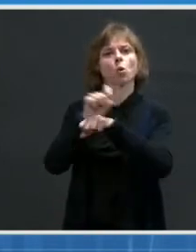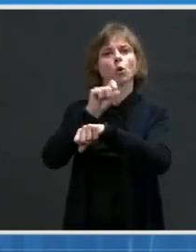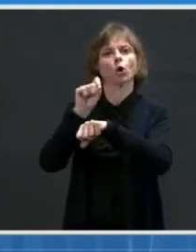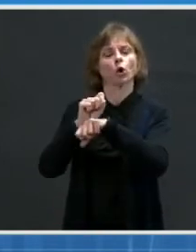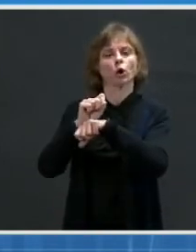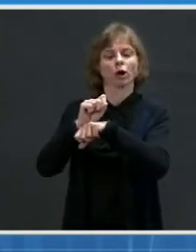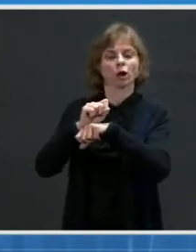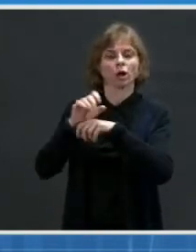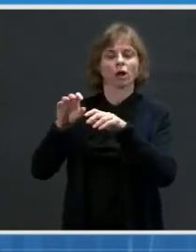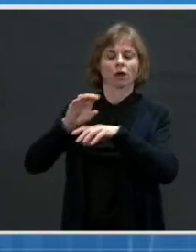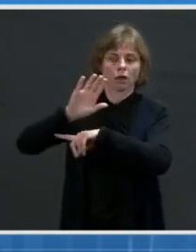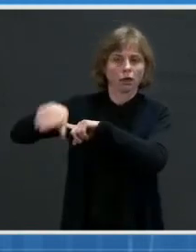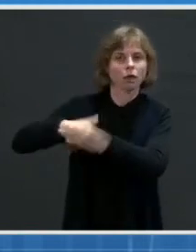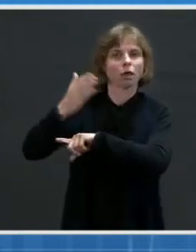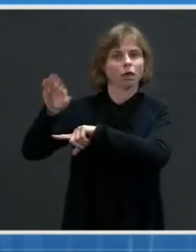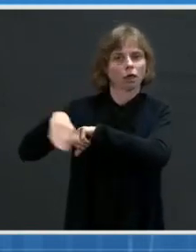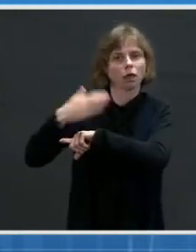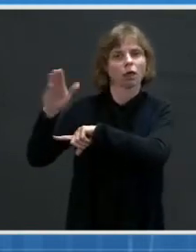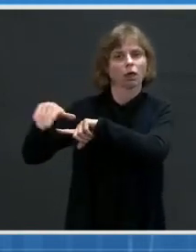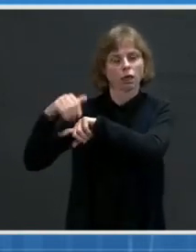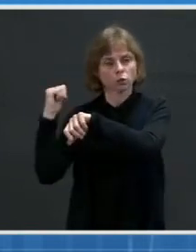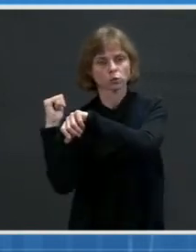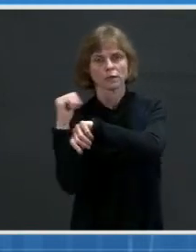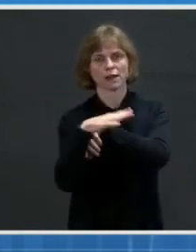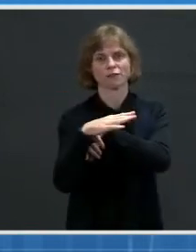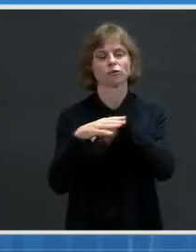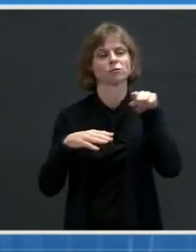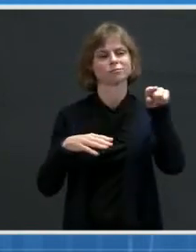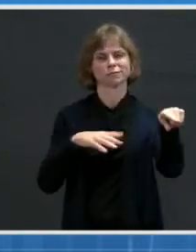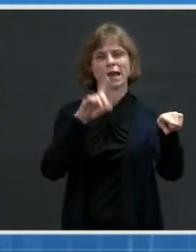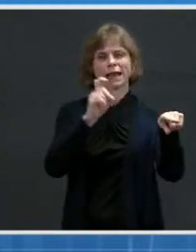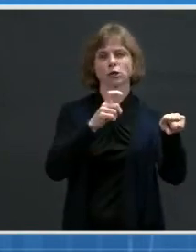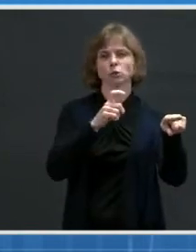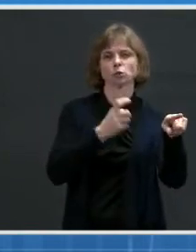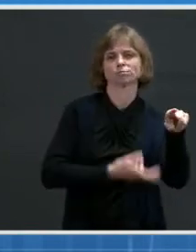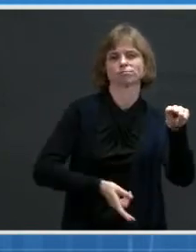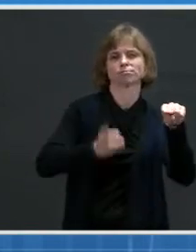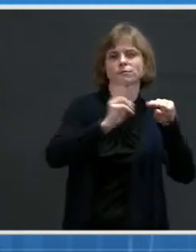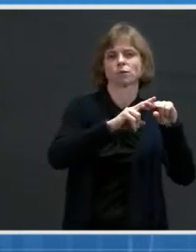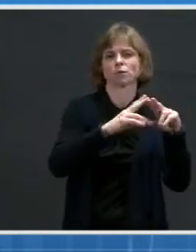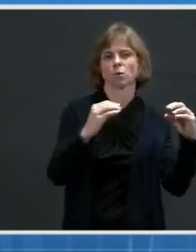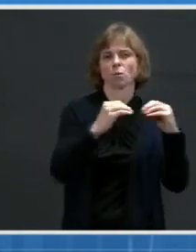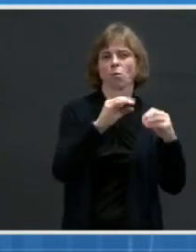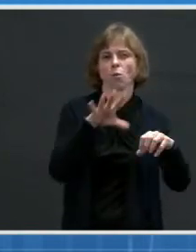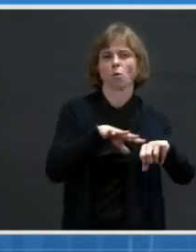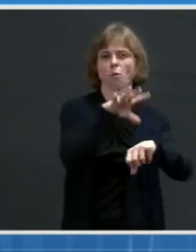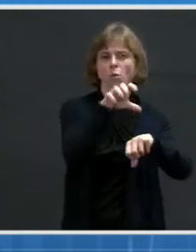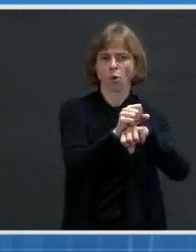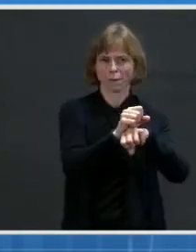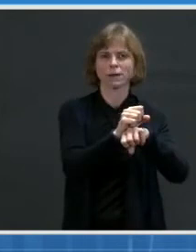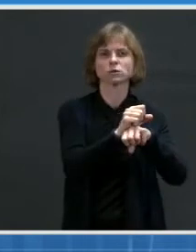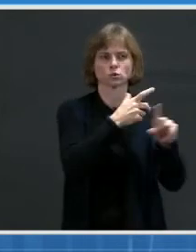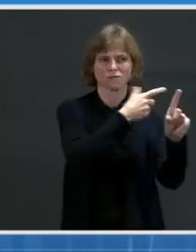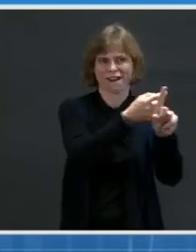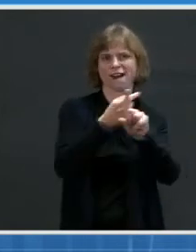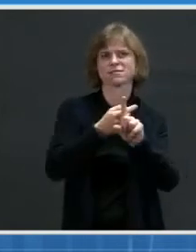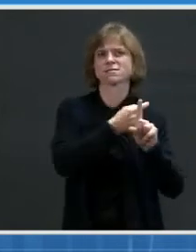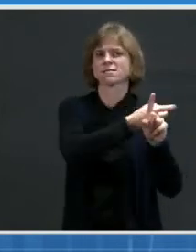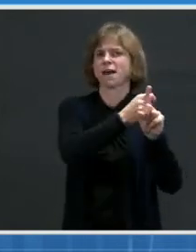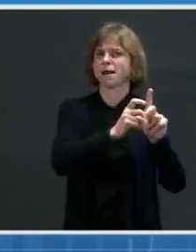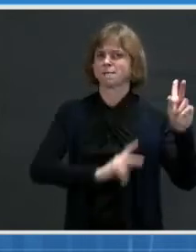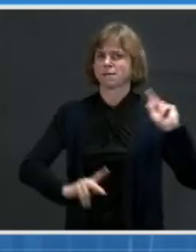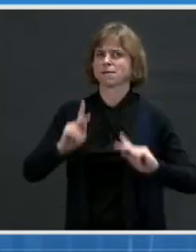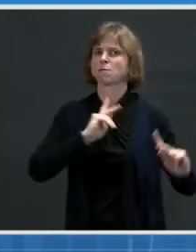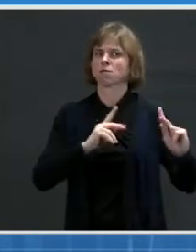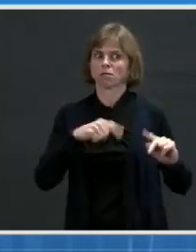to catch up on deliveries by scheduling more appointments to vaccinate the anxious public as quickly